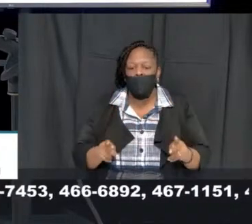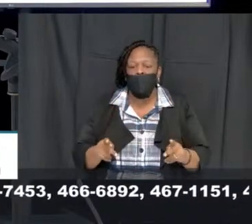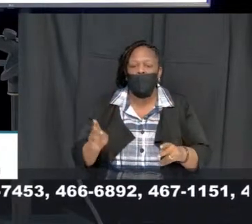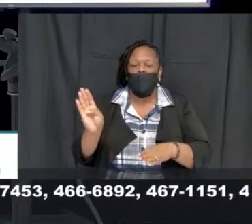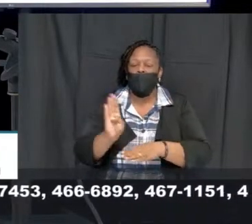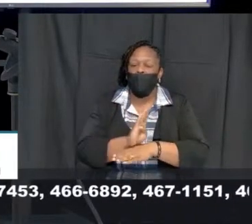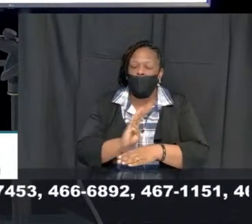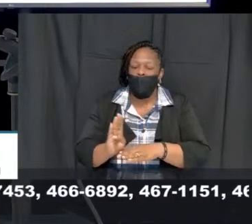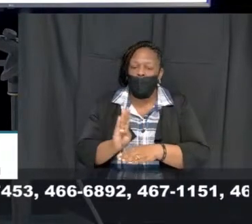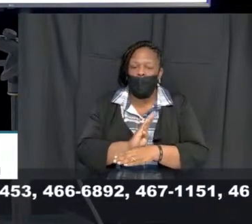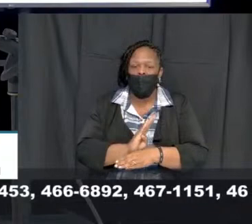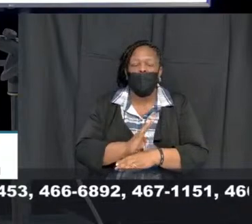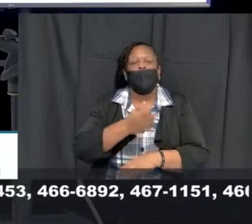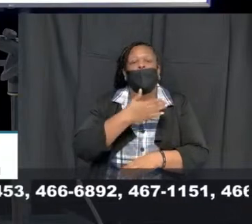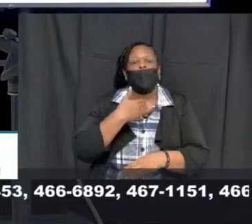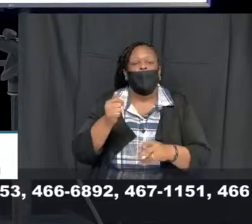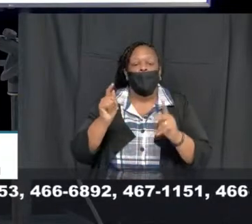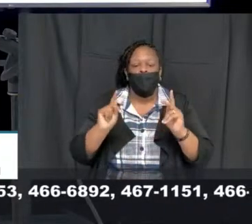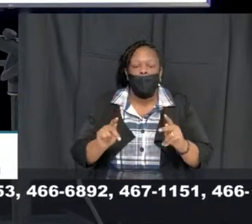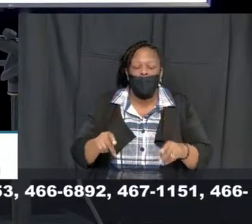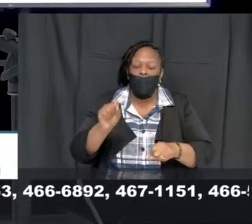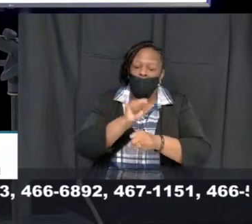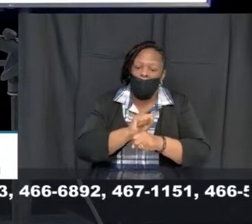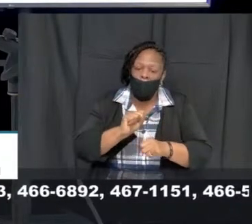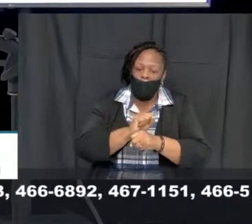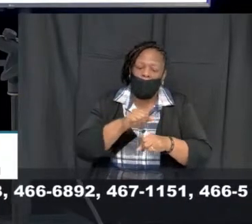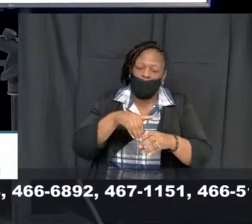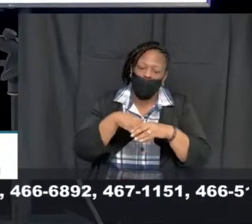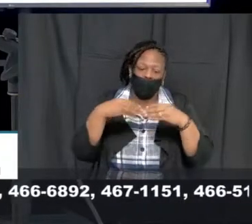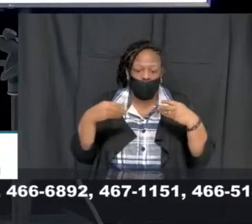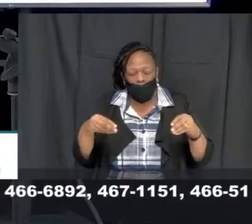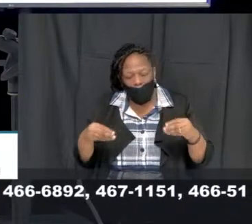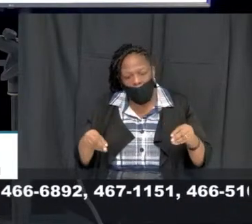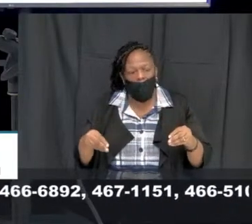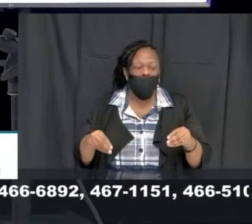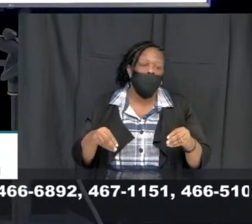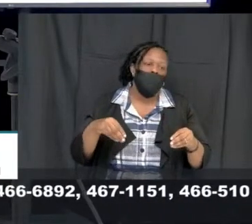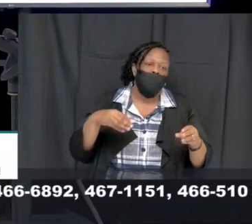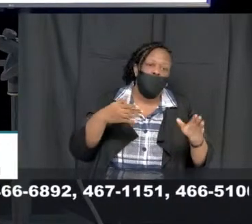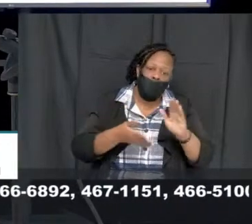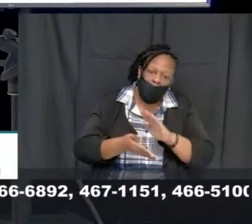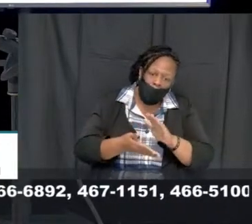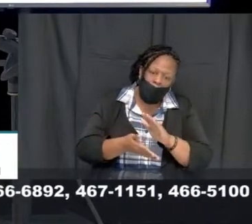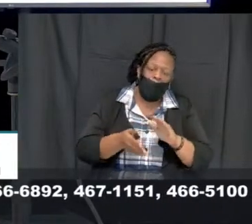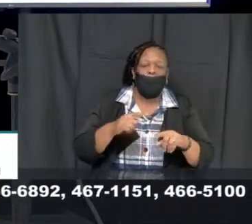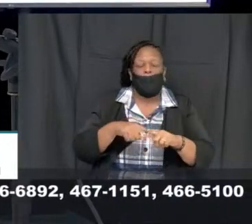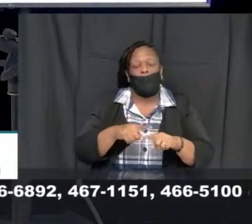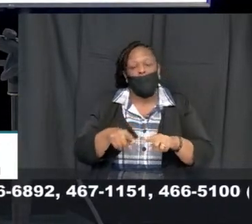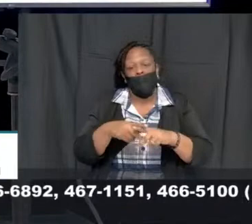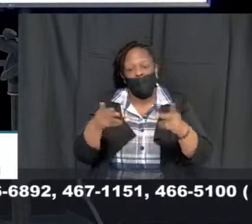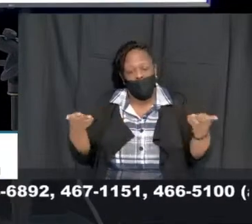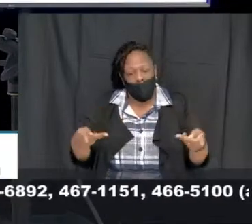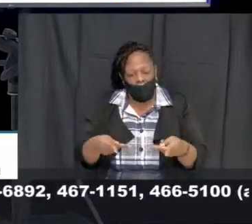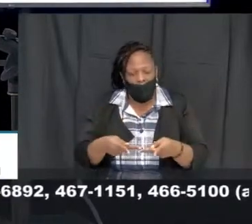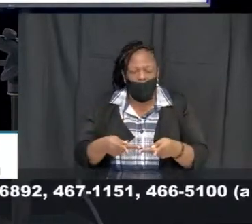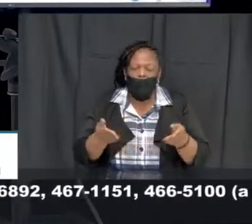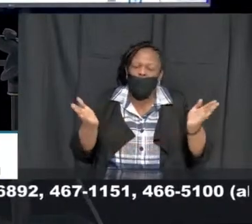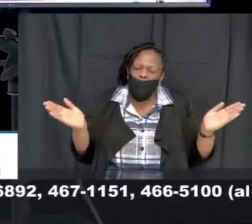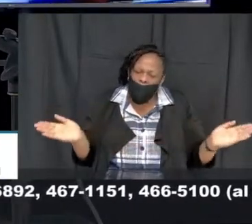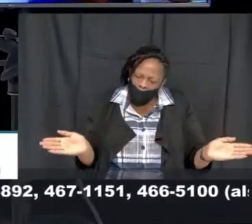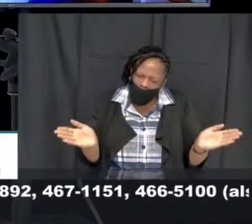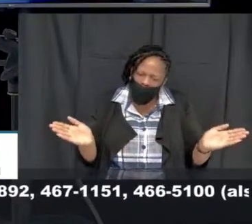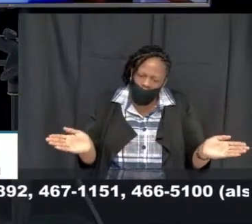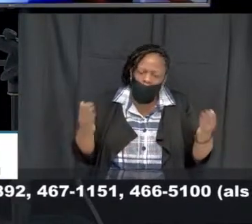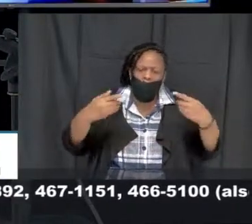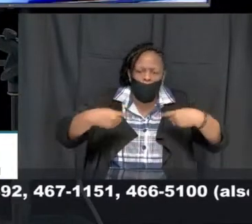community, appeal to those employers. We've sent out email, we've sent out information on our site, our Facebook page, appealing to you